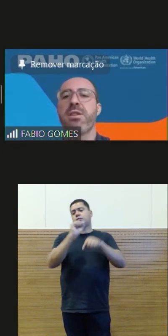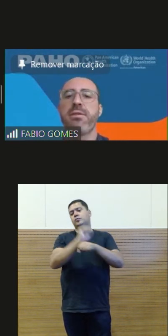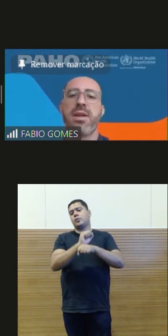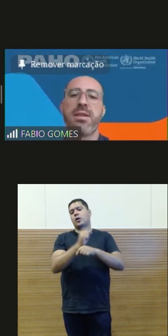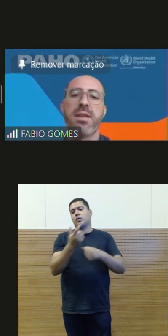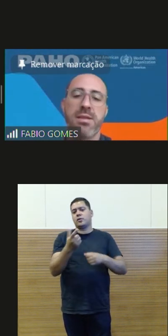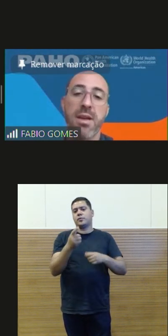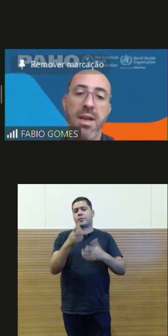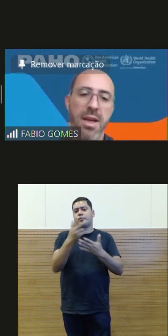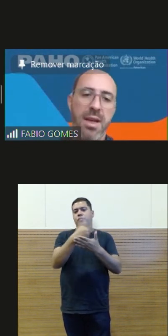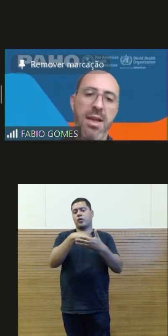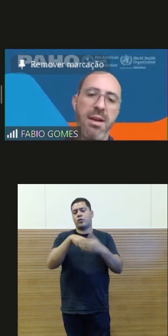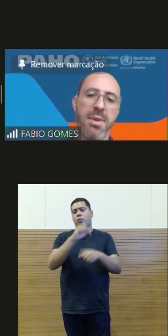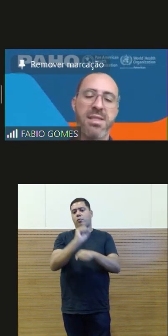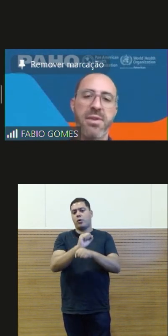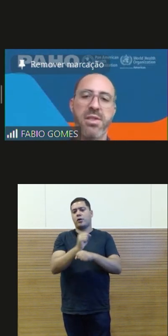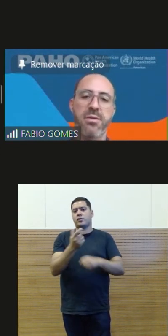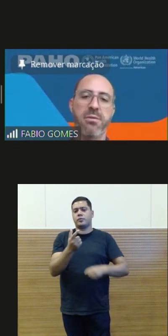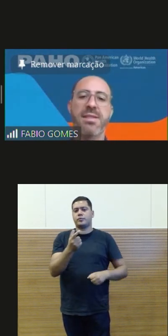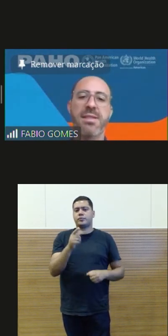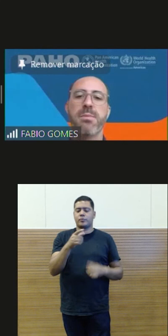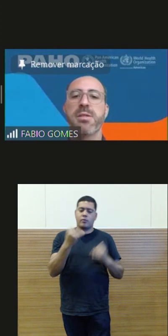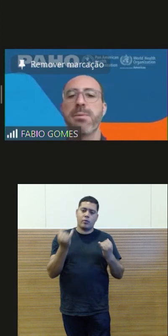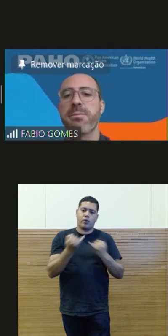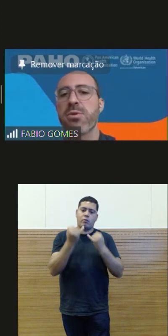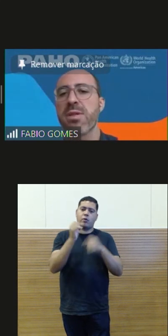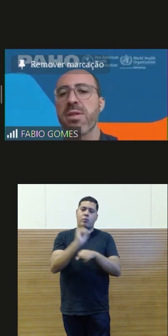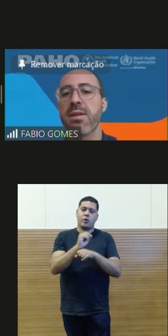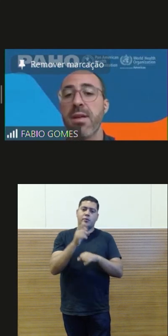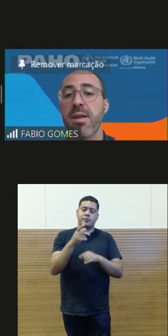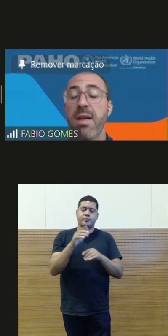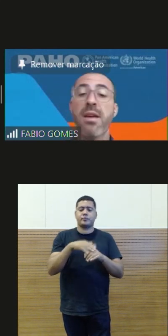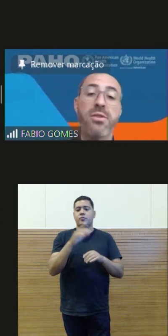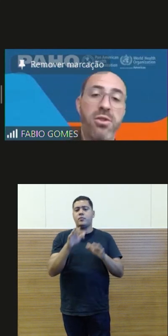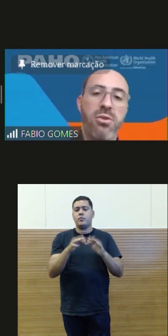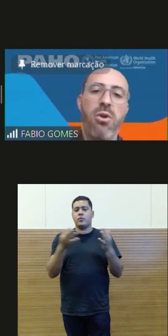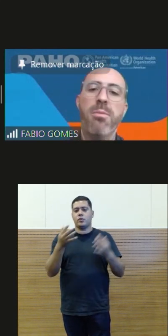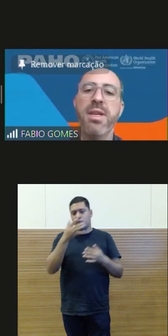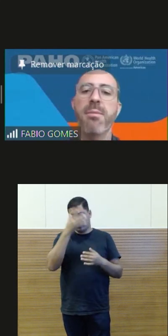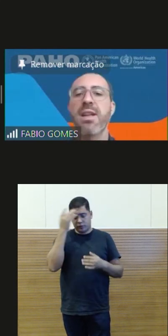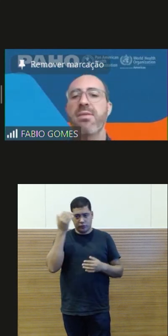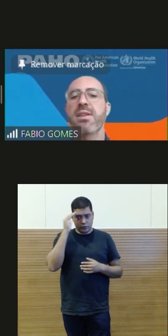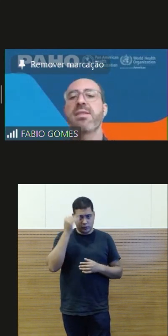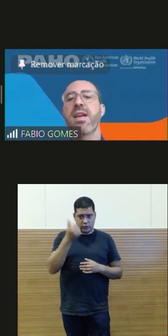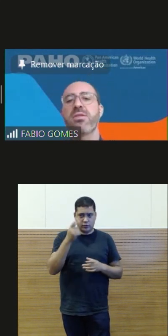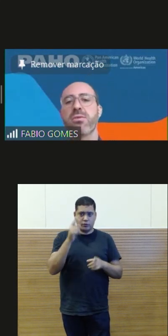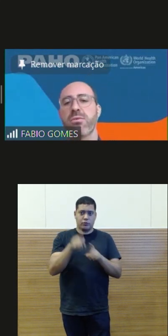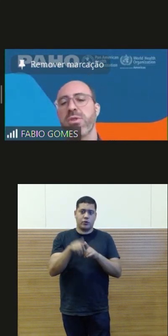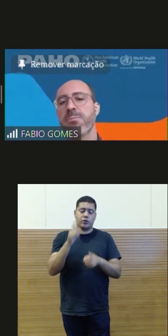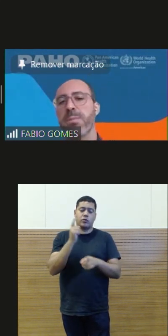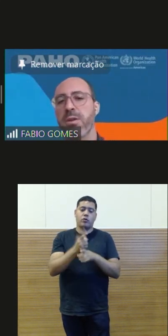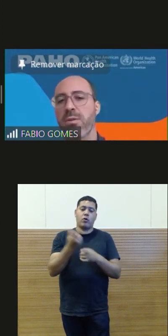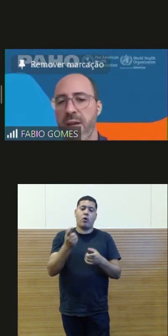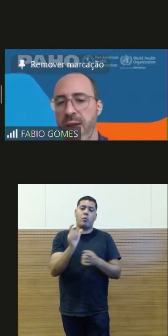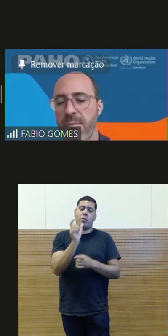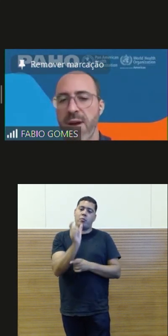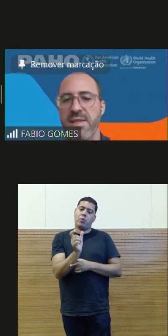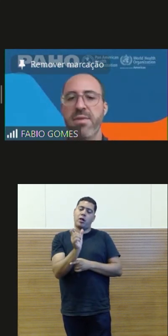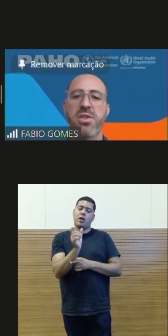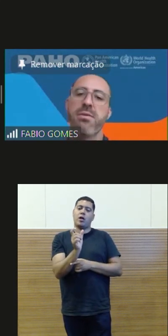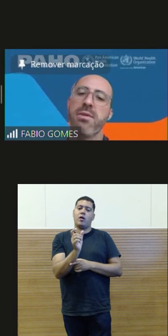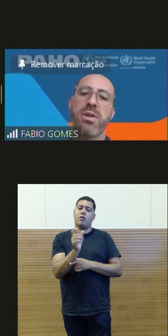sign, and that this warning system is easier, more effective,